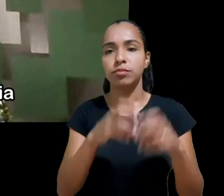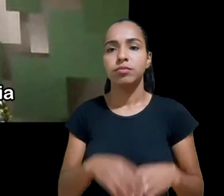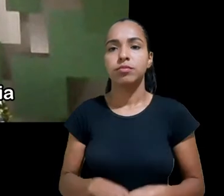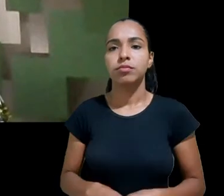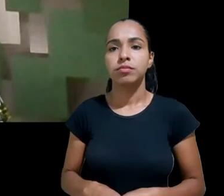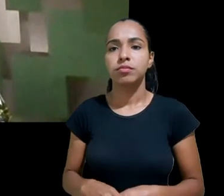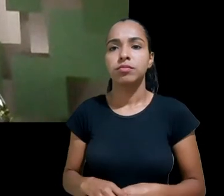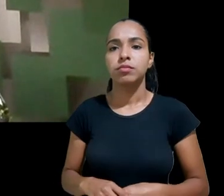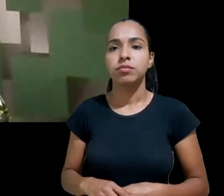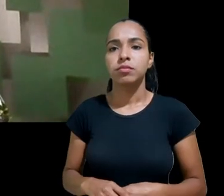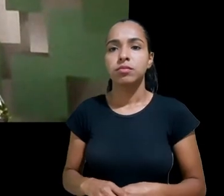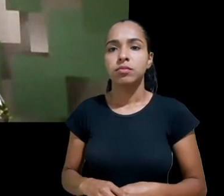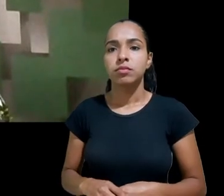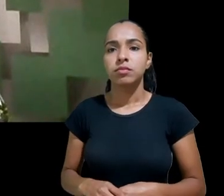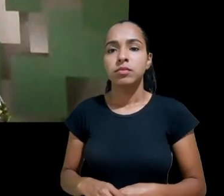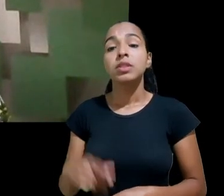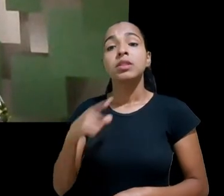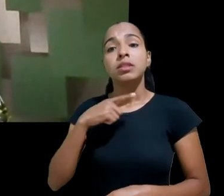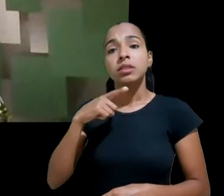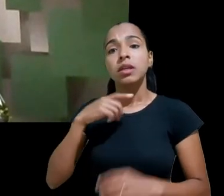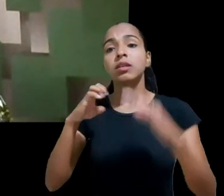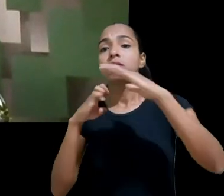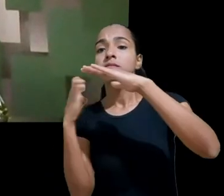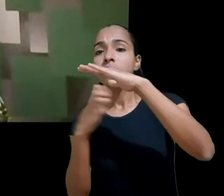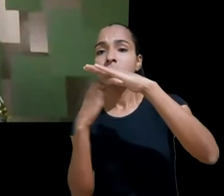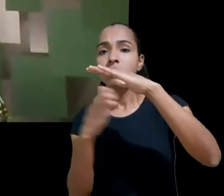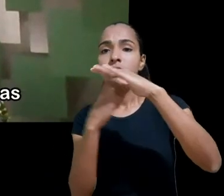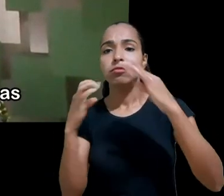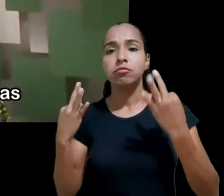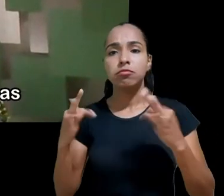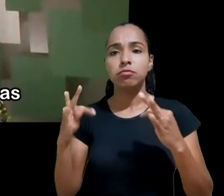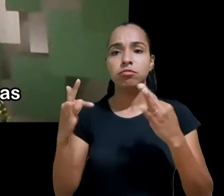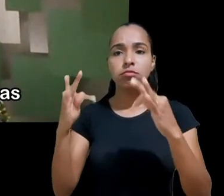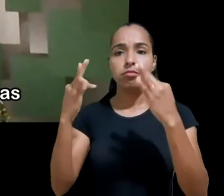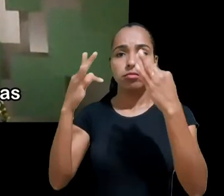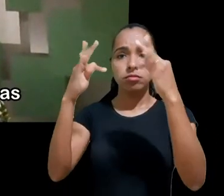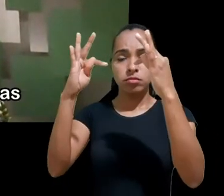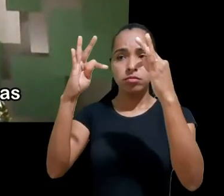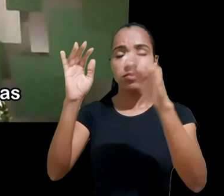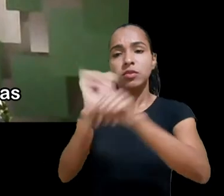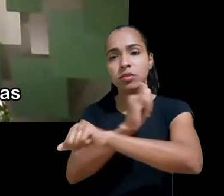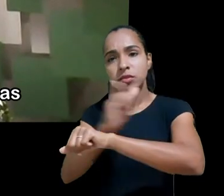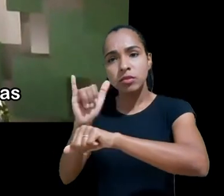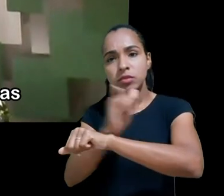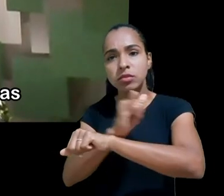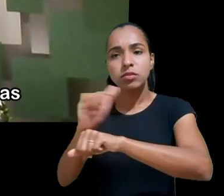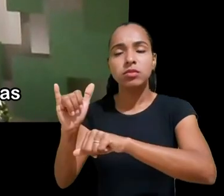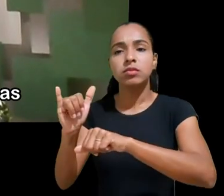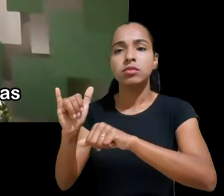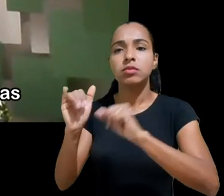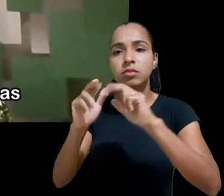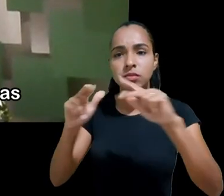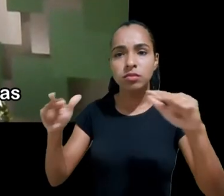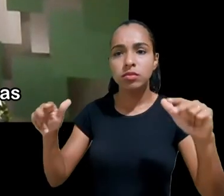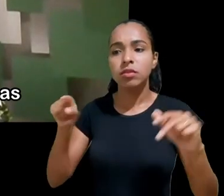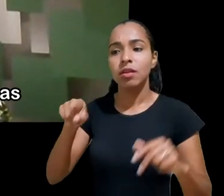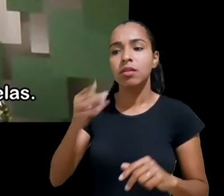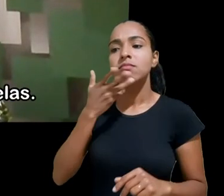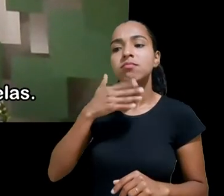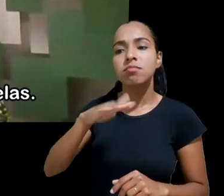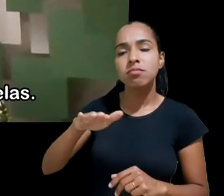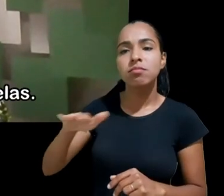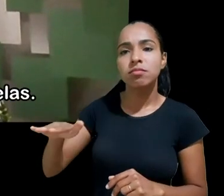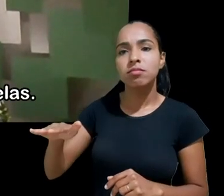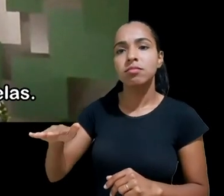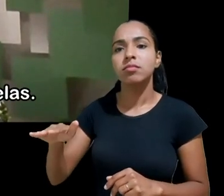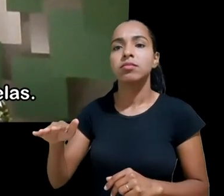organizations putting in place some measures interventions to to to save that the the interest of children